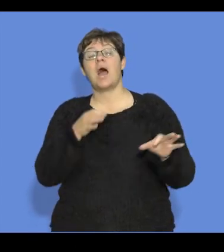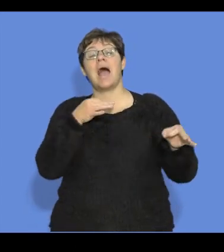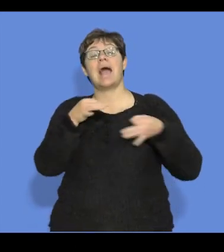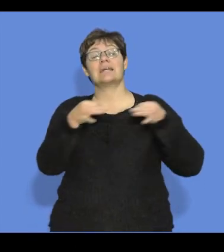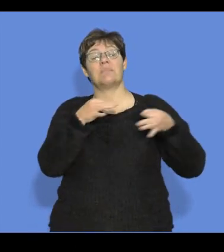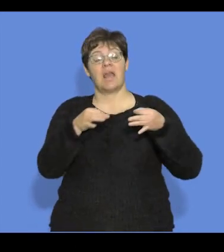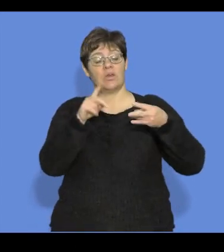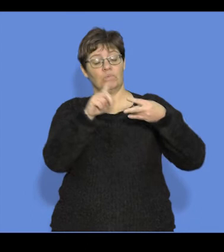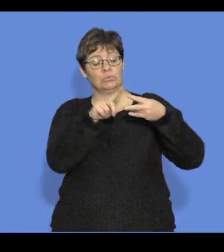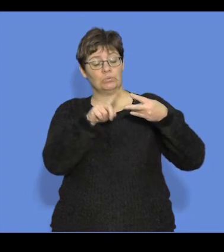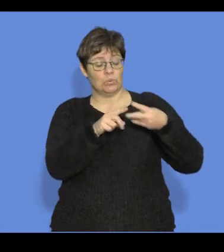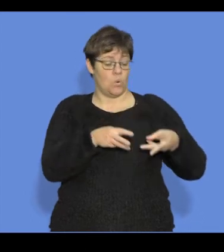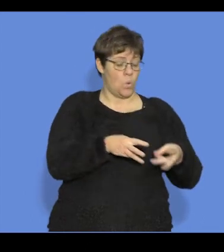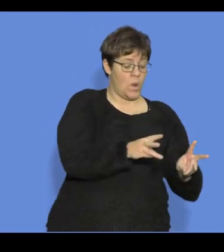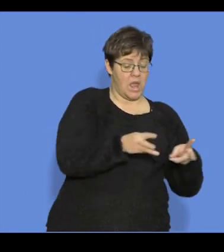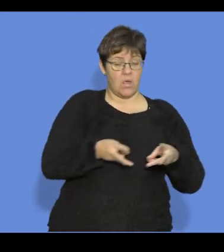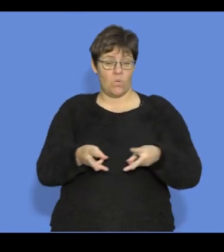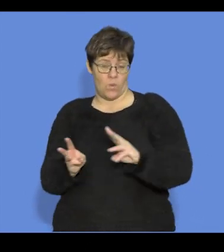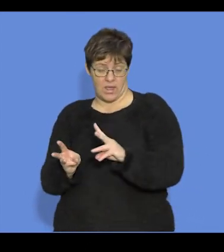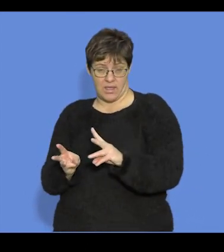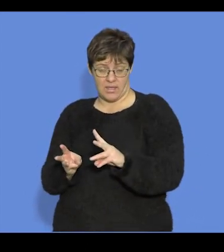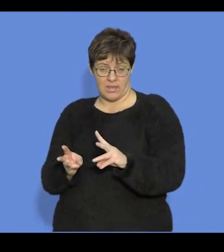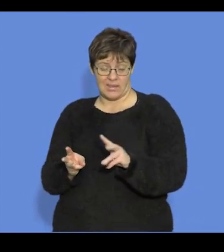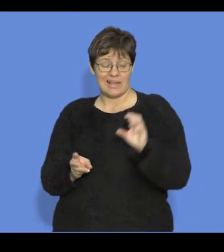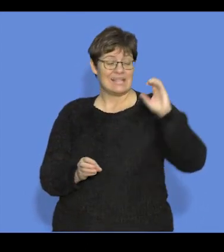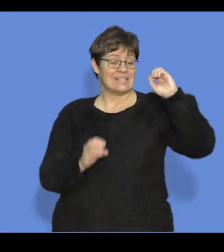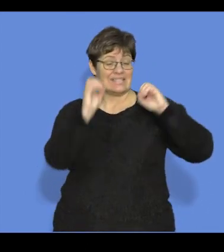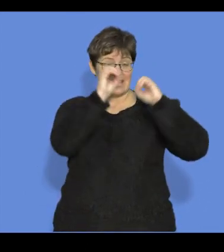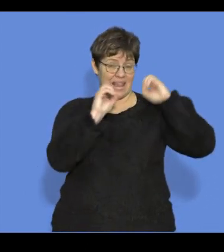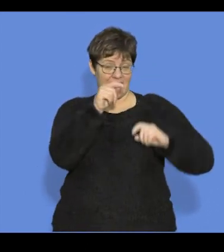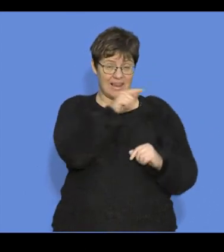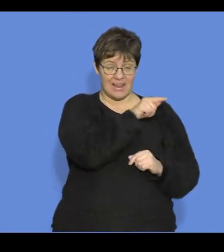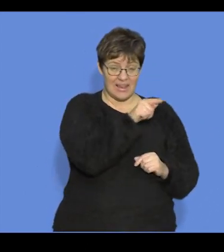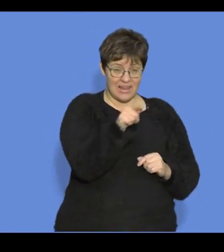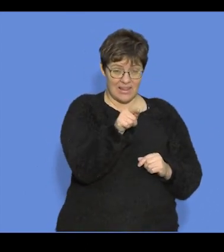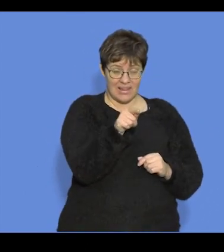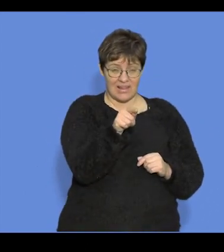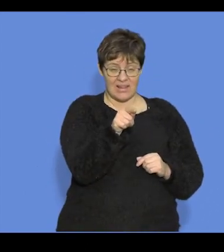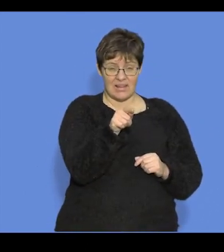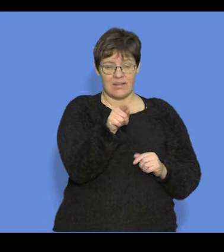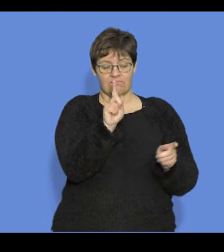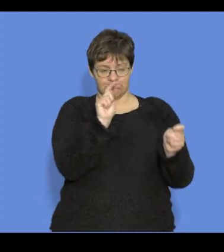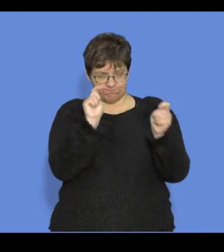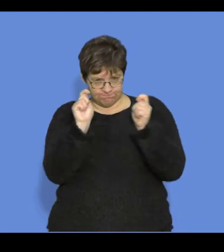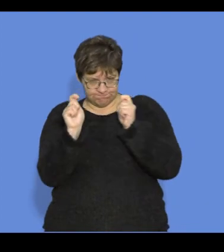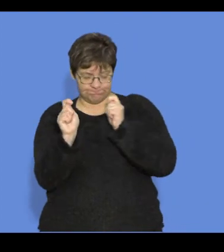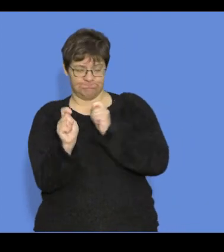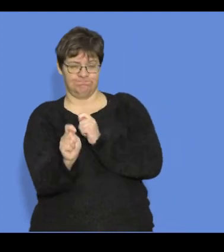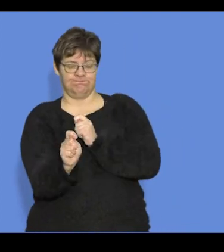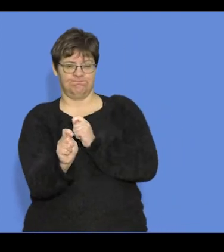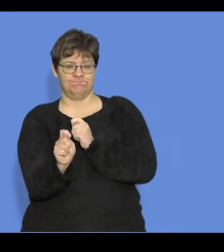2 ways in which these cells are adapted